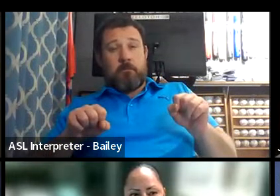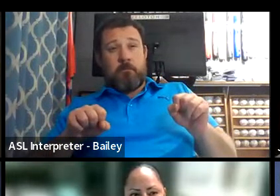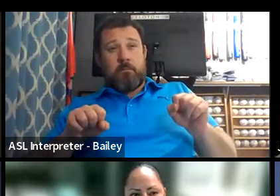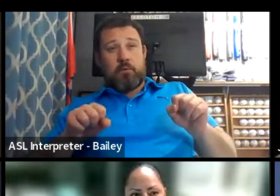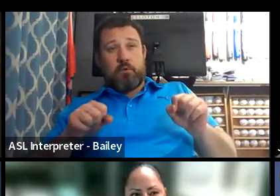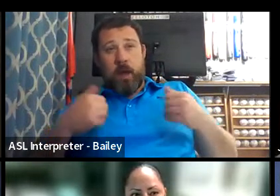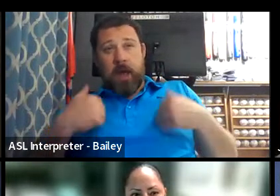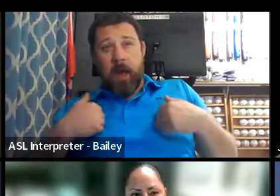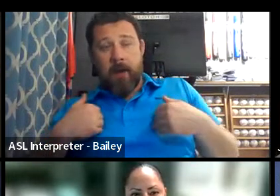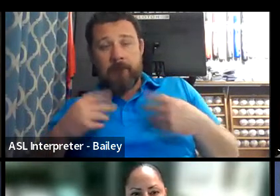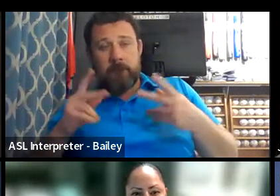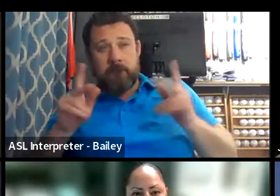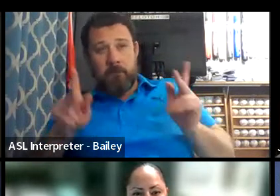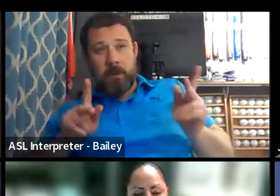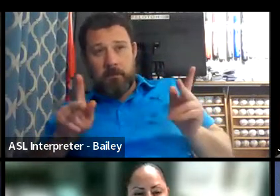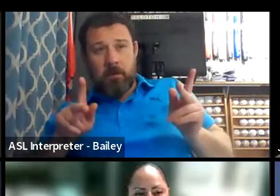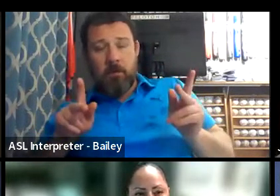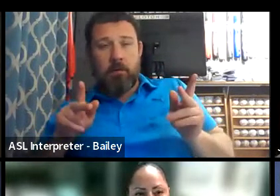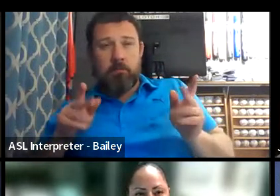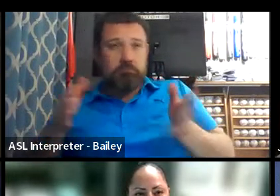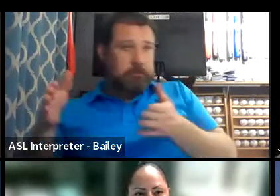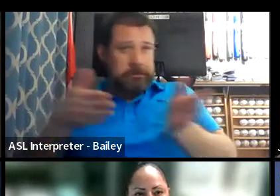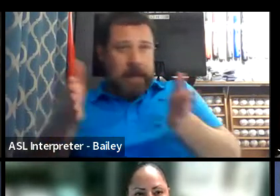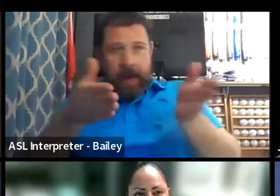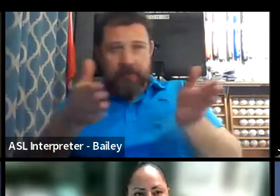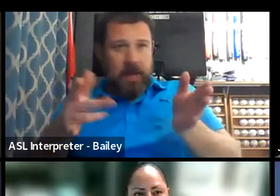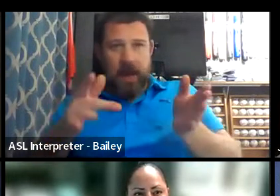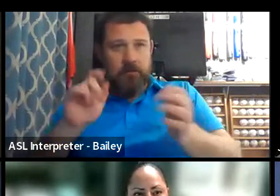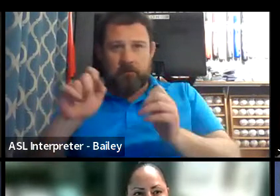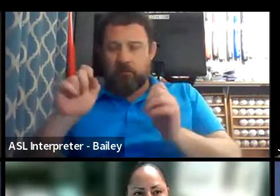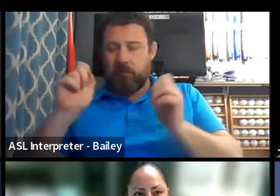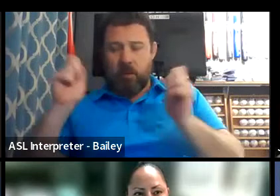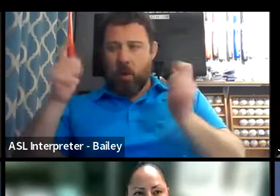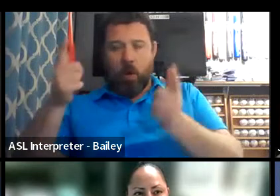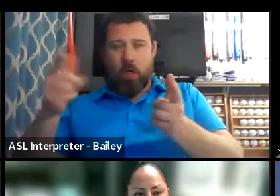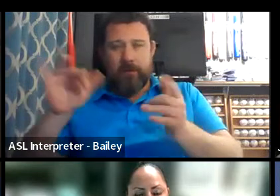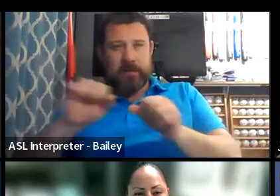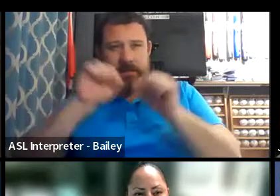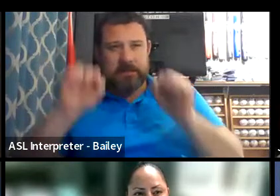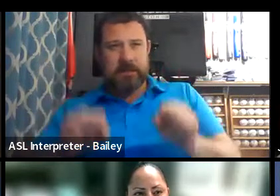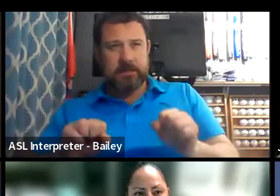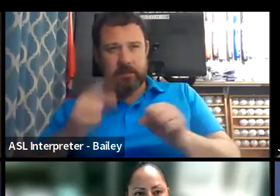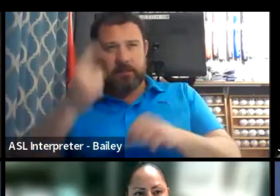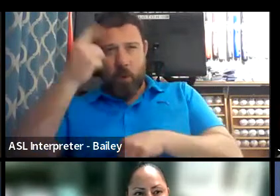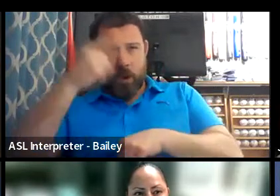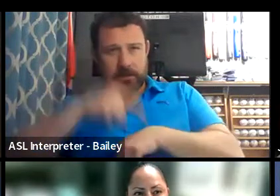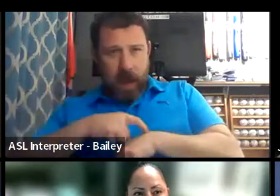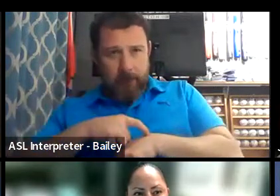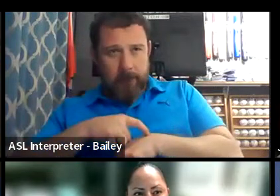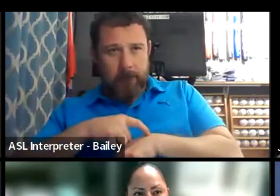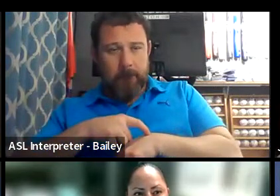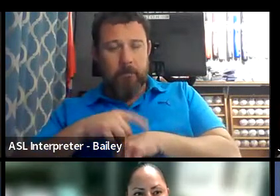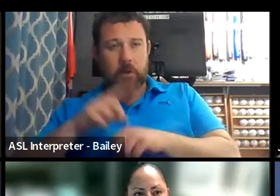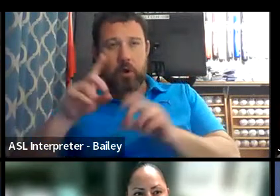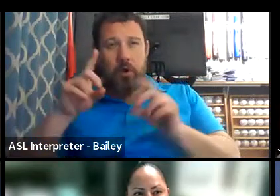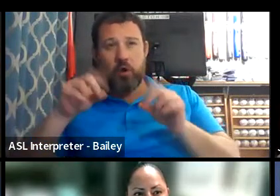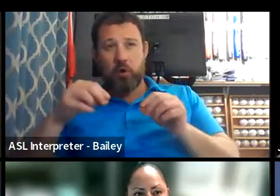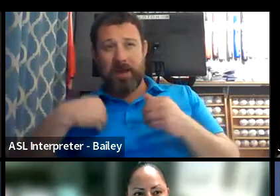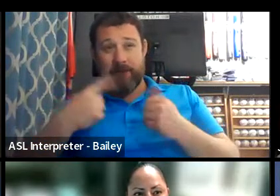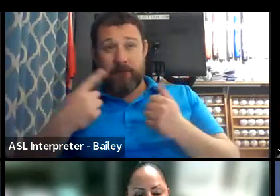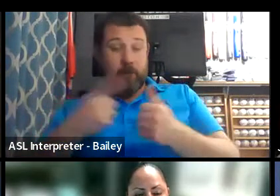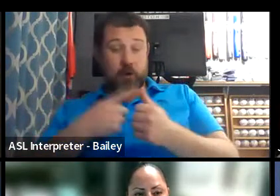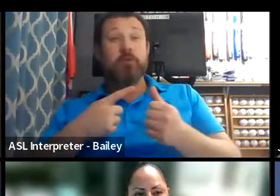have people navigate all of these systems at one time, do we have, first and